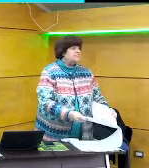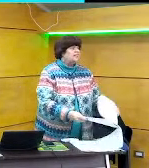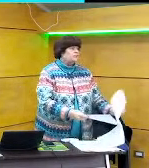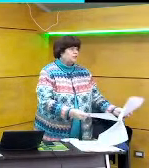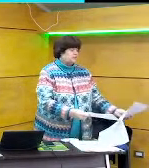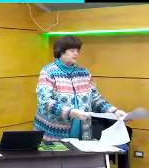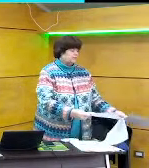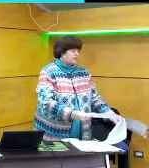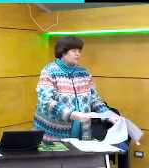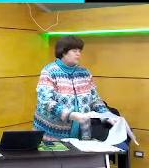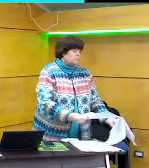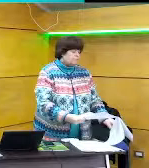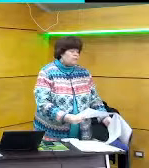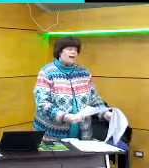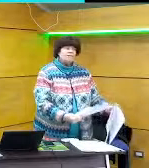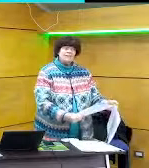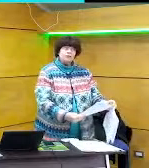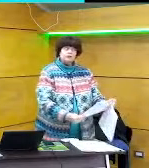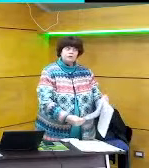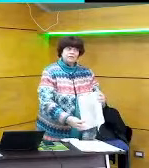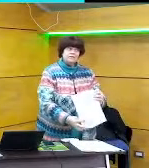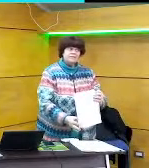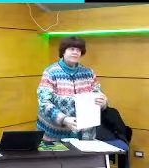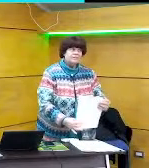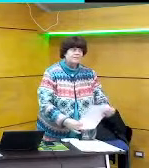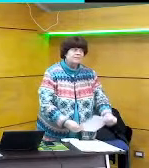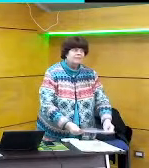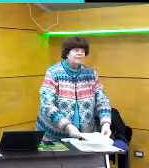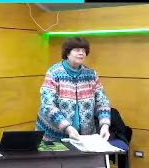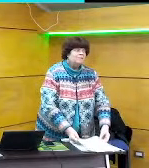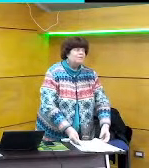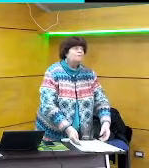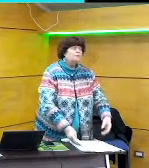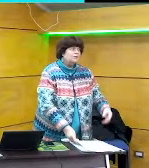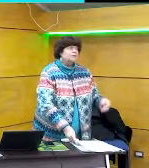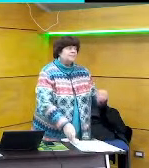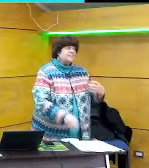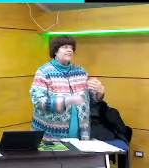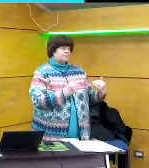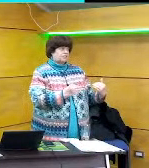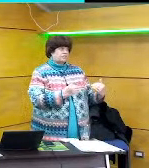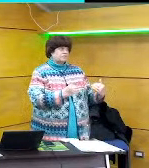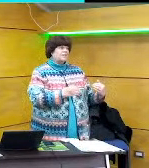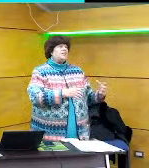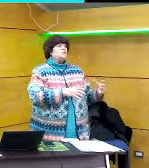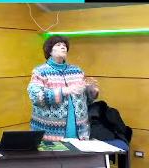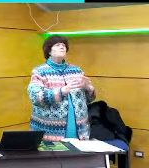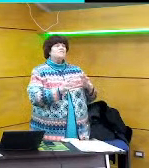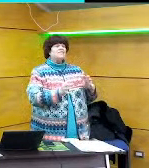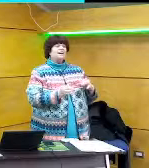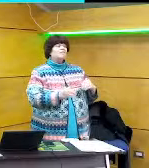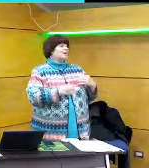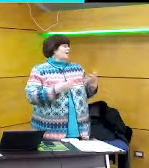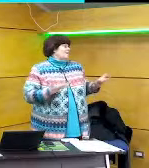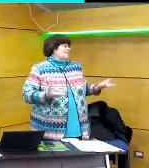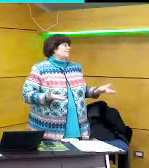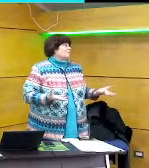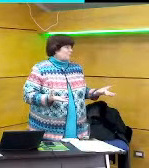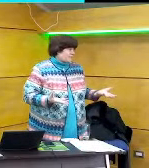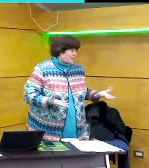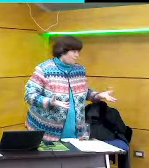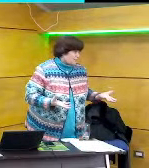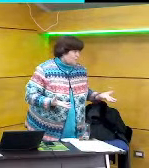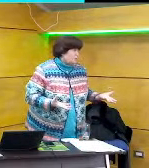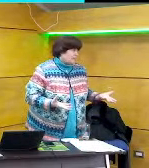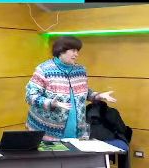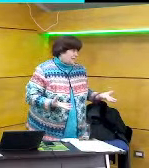the teenage years. So if you haven't introduced these things before your teenage years, you're missing out on the